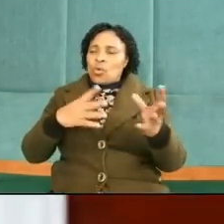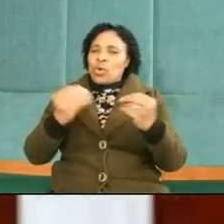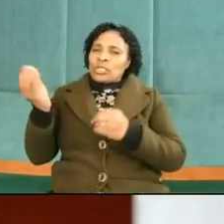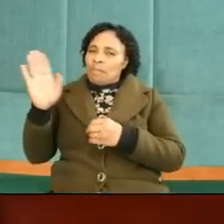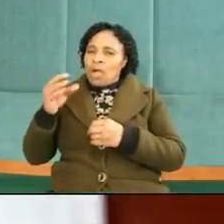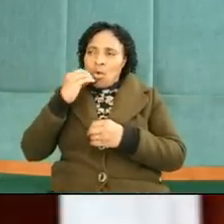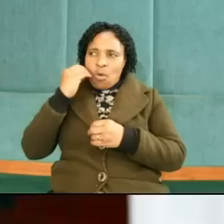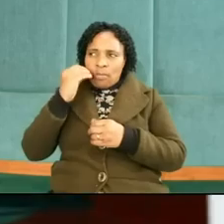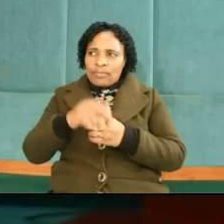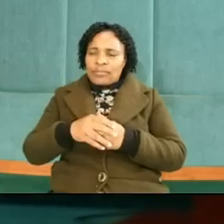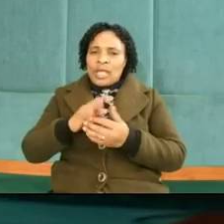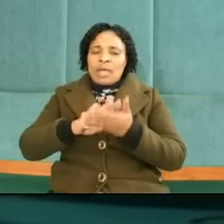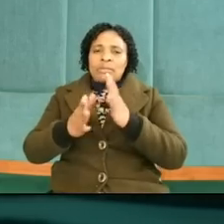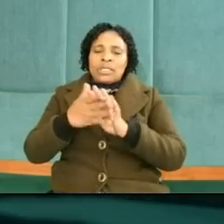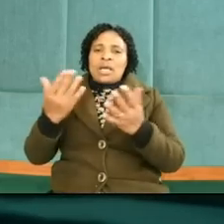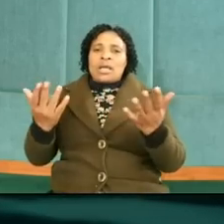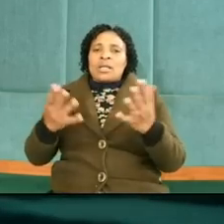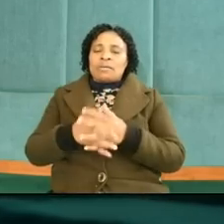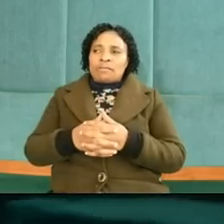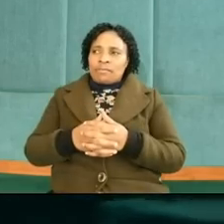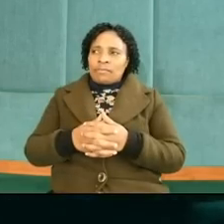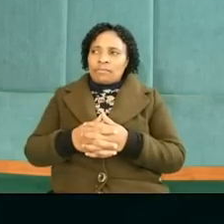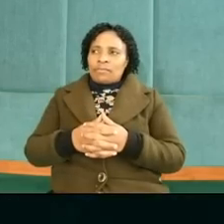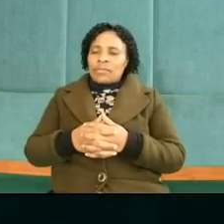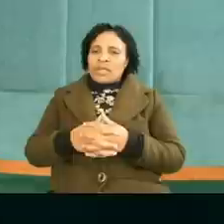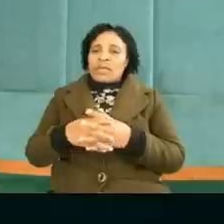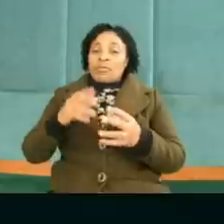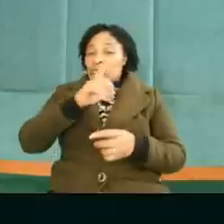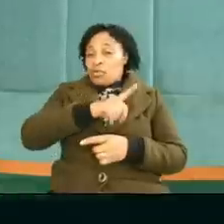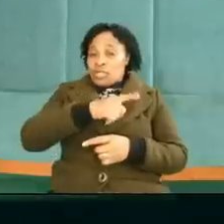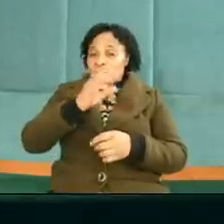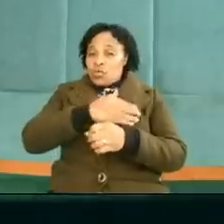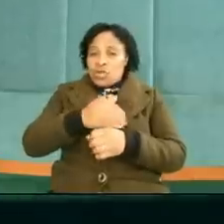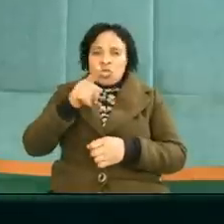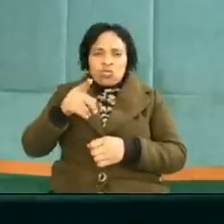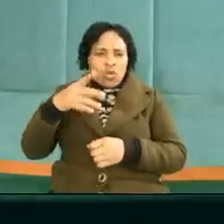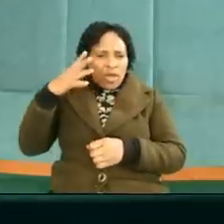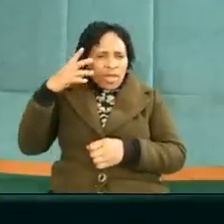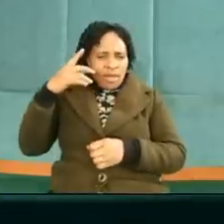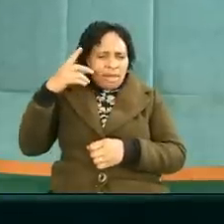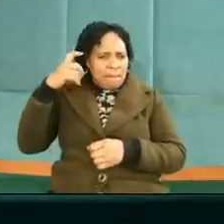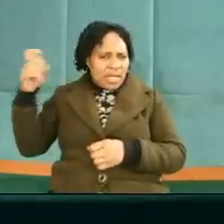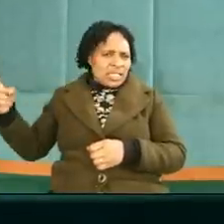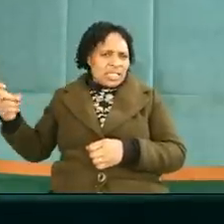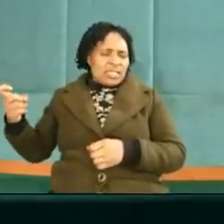back home empty-handed. Oh, let me talk to the ladies on the choir. Can you imagine Mrs. Lot?